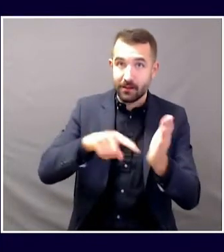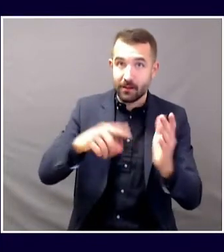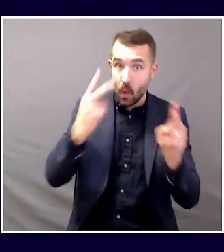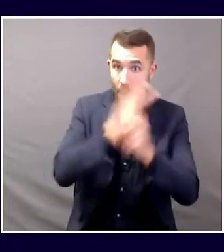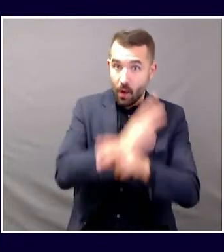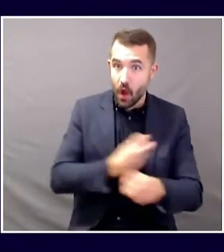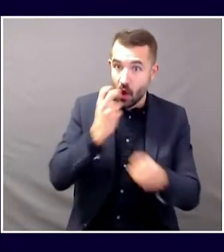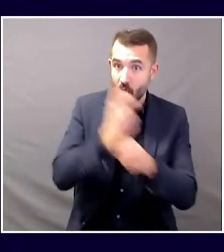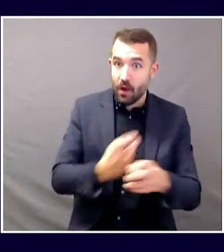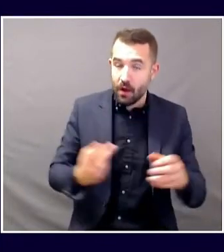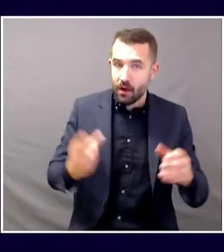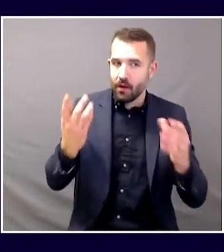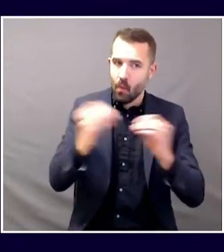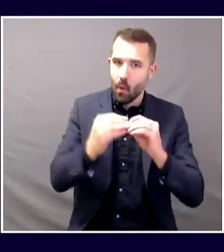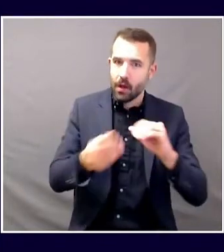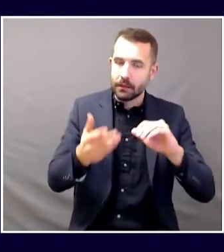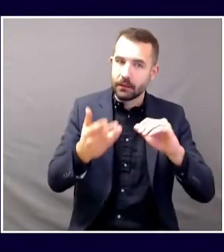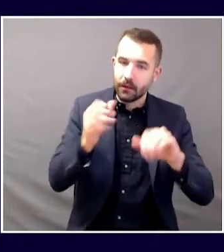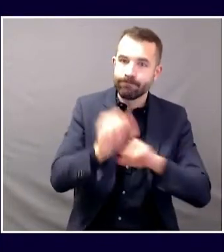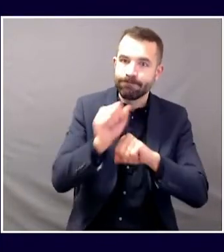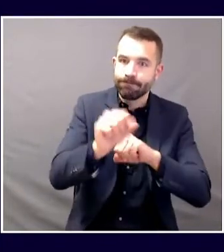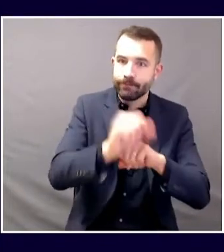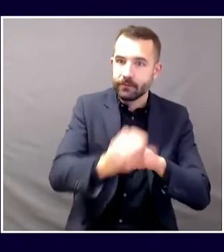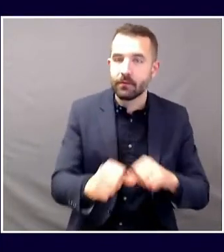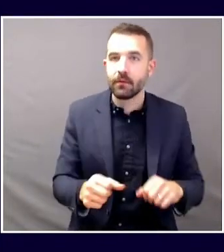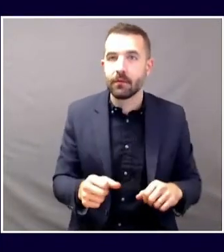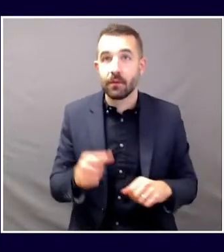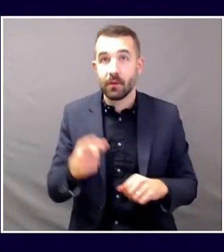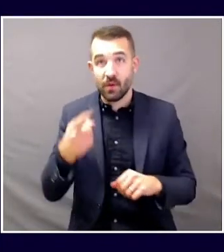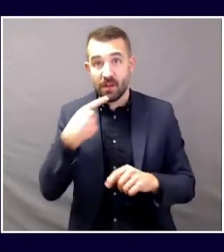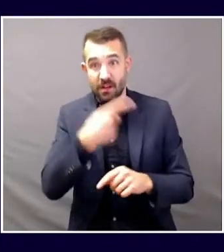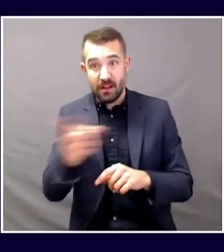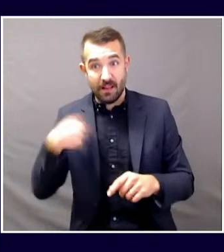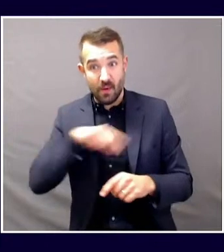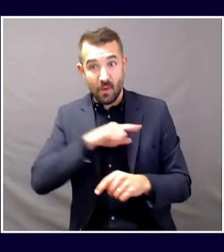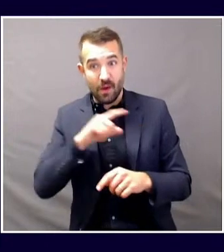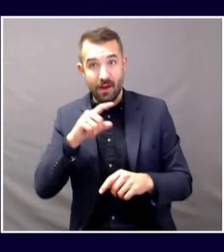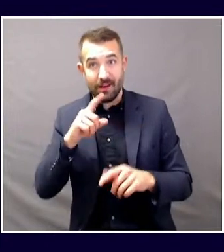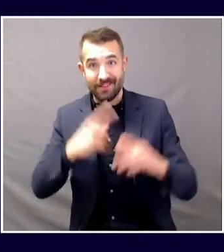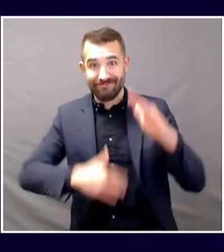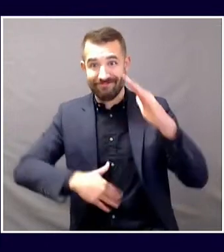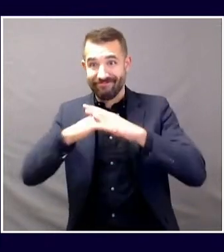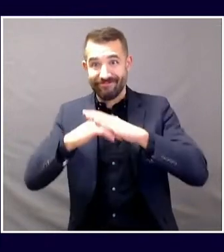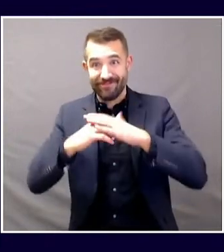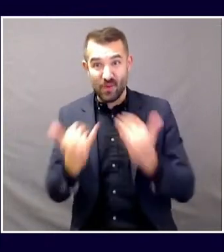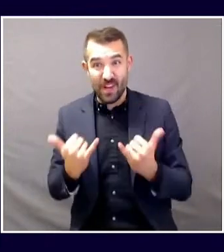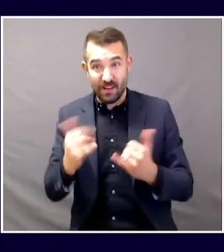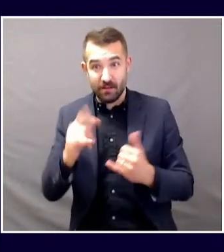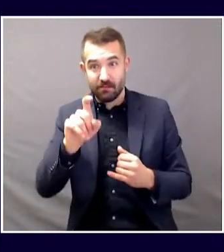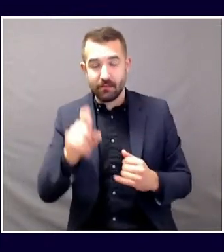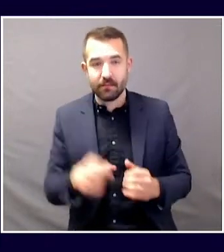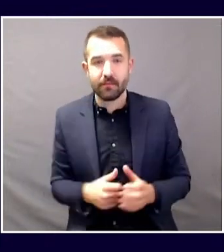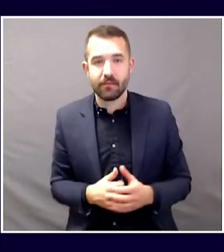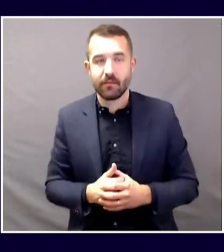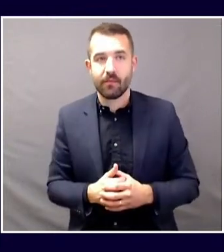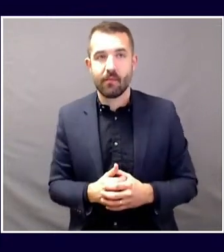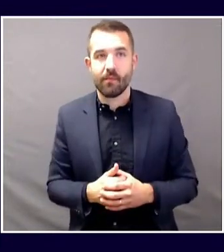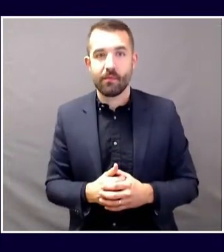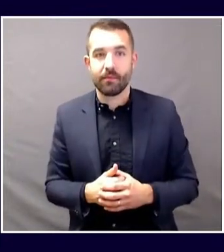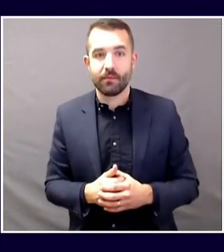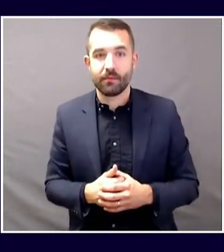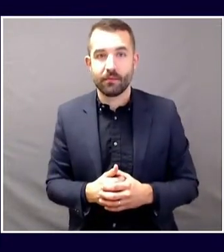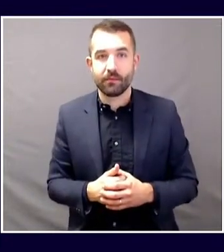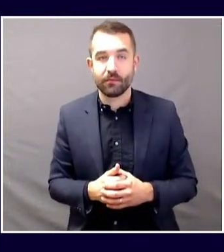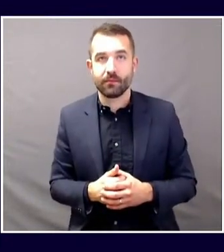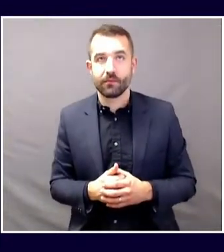we're getting close to that ceiling that we talked about, or yeah. Sure, Eric. I want to respectfully disagree with